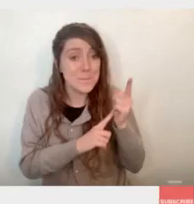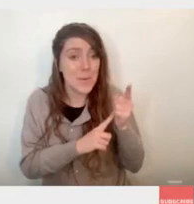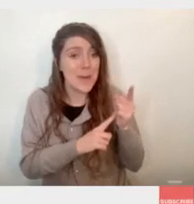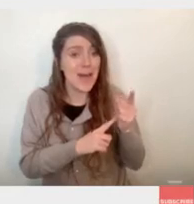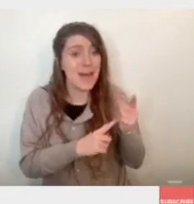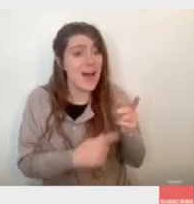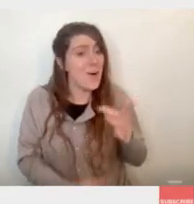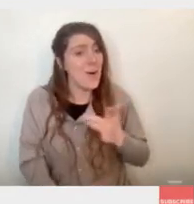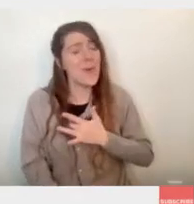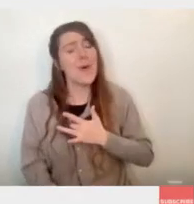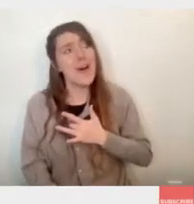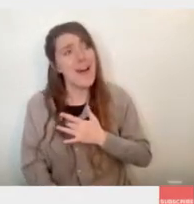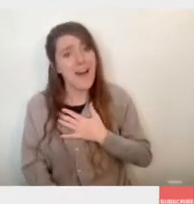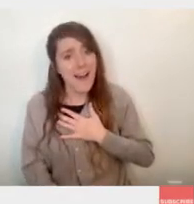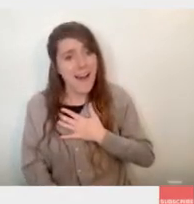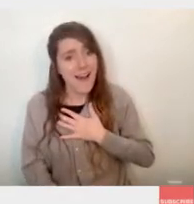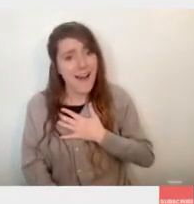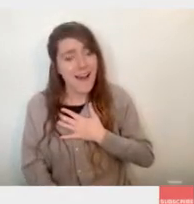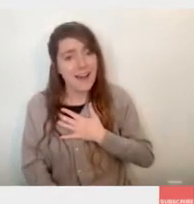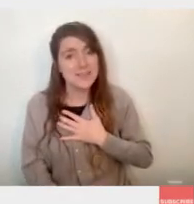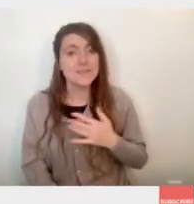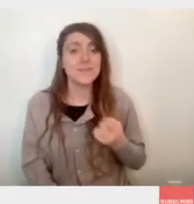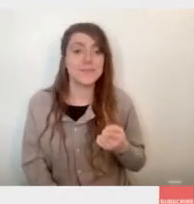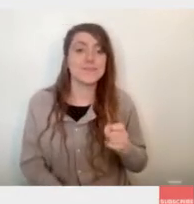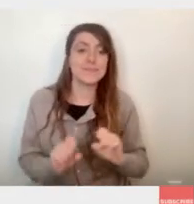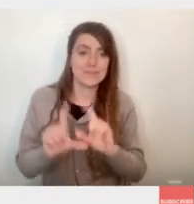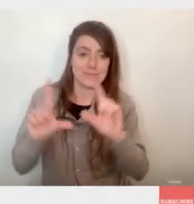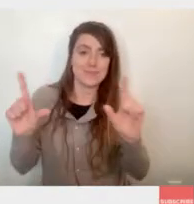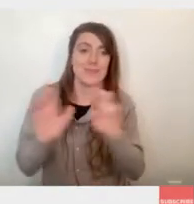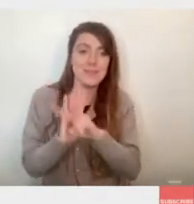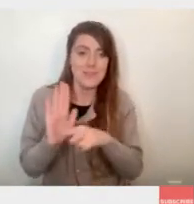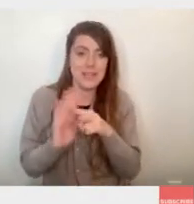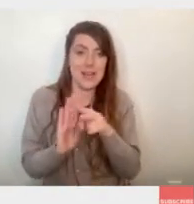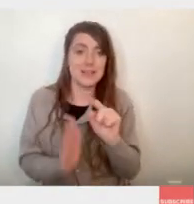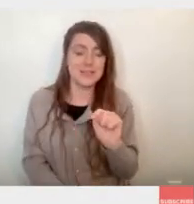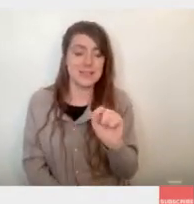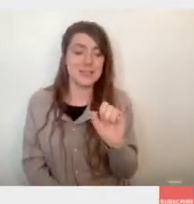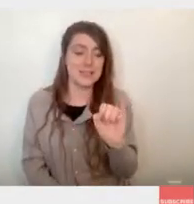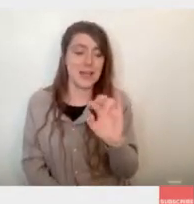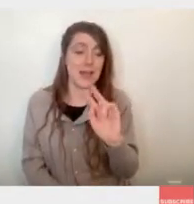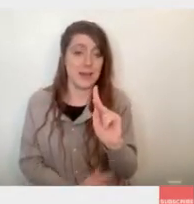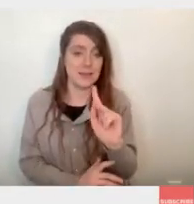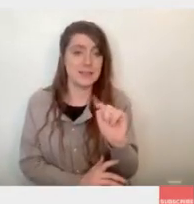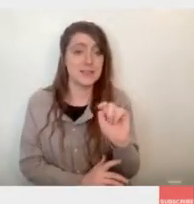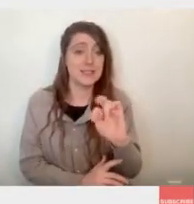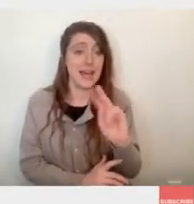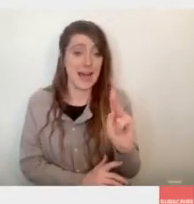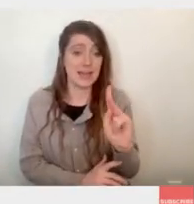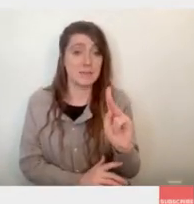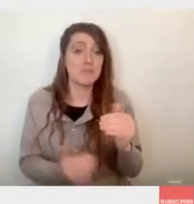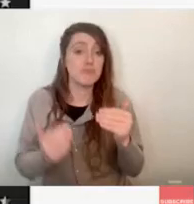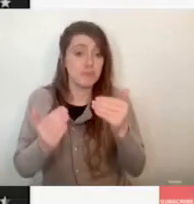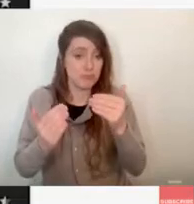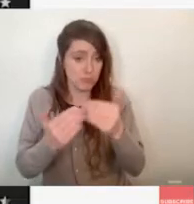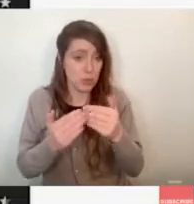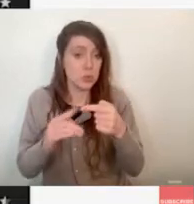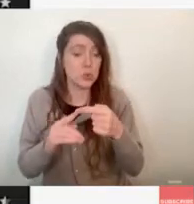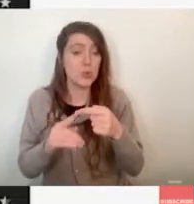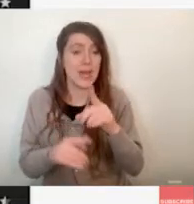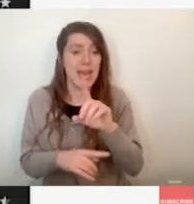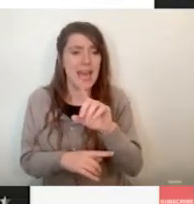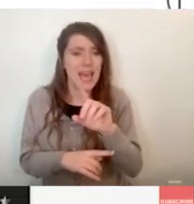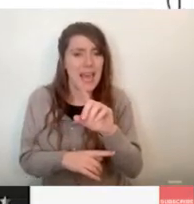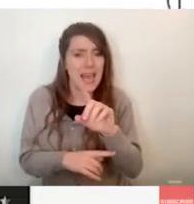my heart. Dinelli posted the encounter to TikTok, where it eventually got nearly 80 million views. Now Stanley's book is listed as one of Amazon's